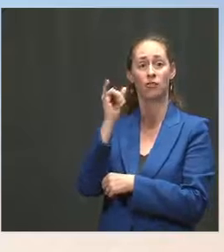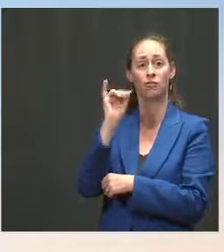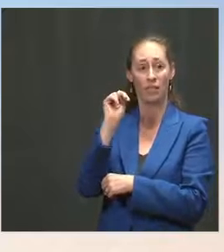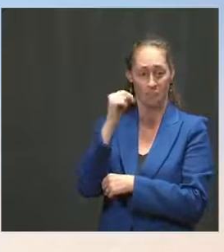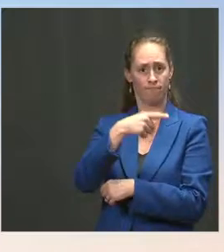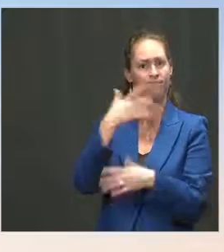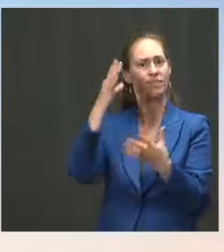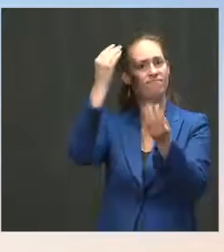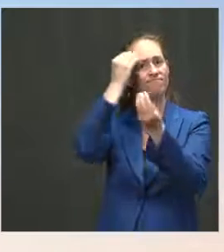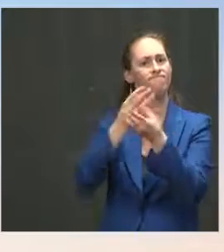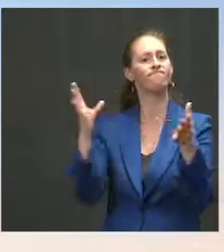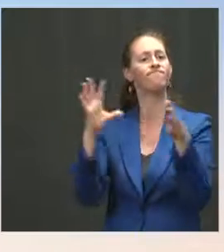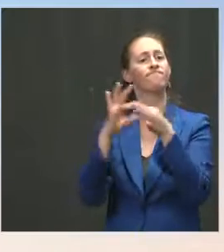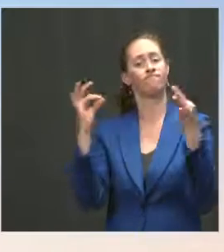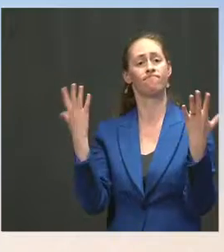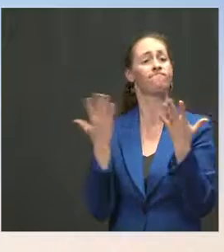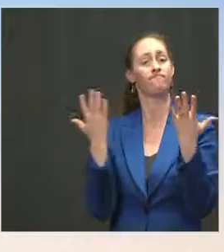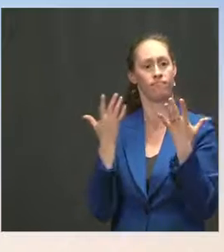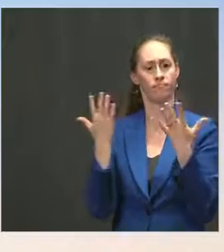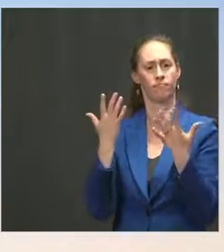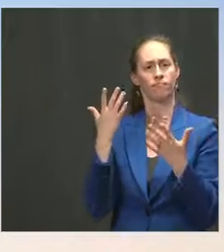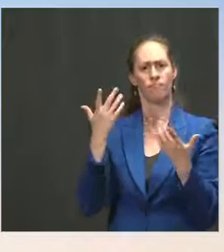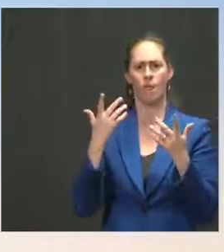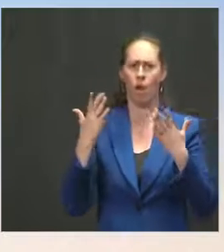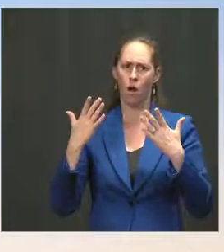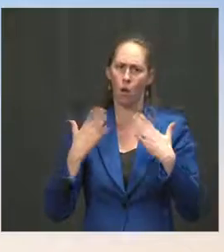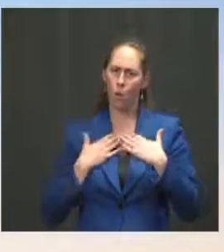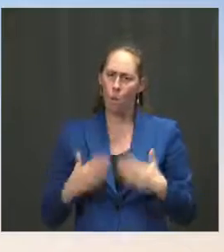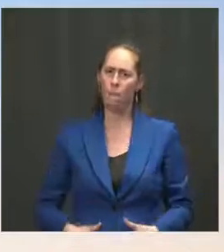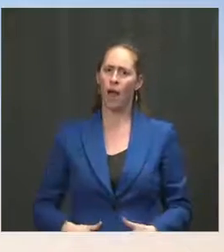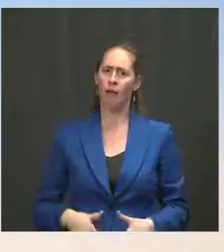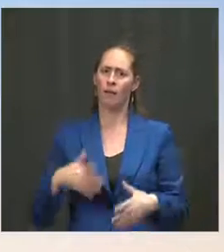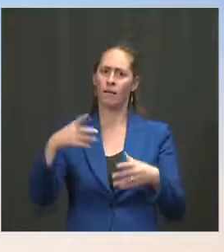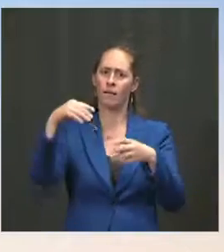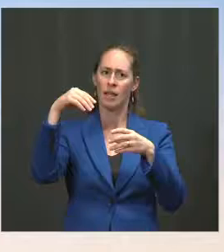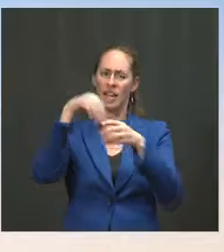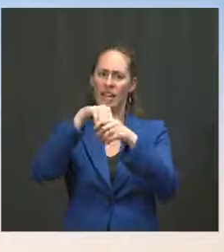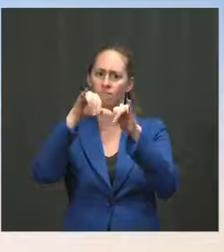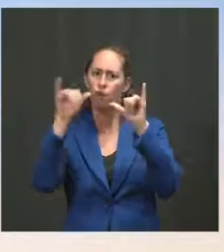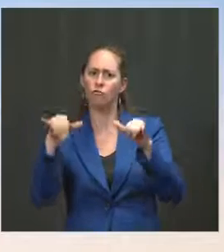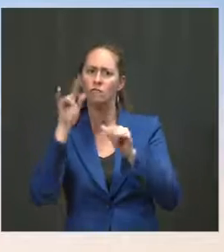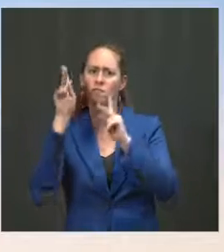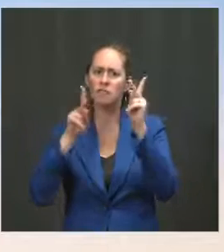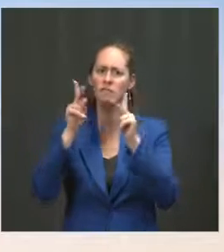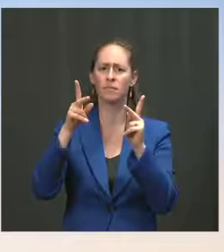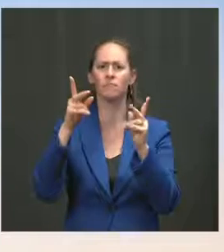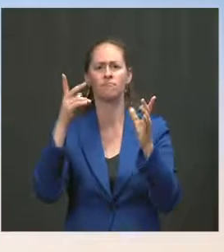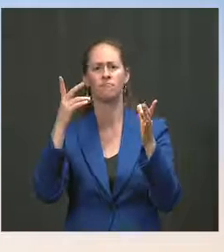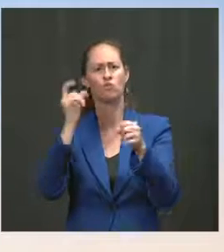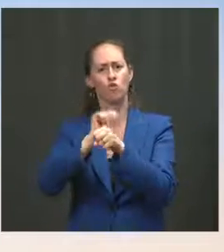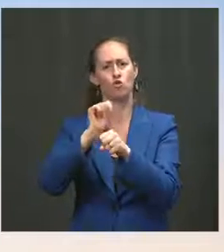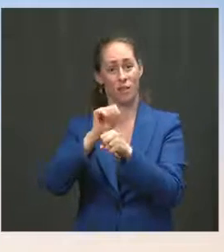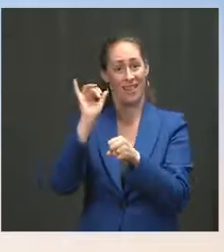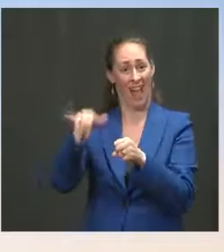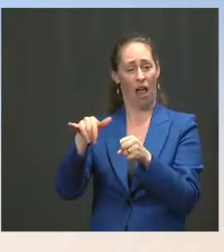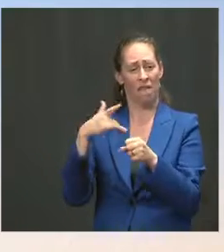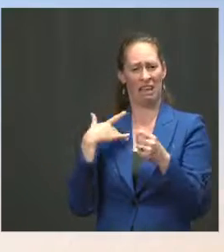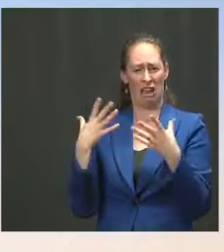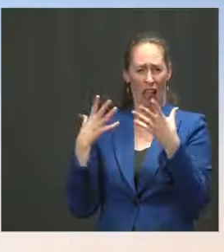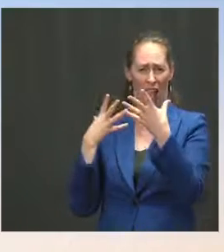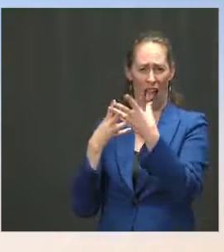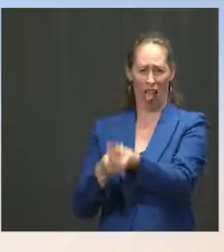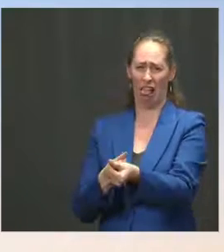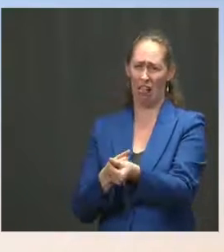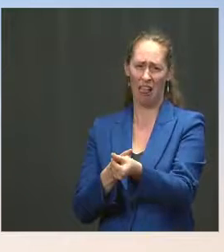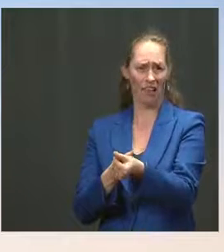human infrastructure bill. It seems very skeptical about the size of it. Do you view him as a team player? Absolutely, and a key partner